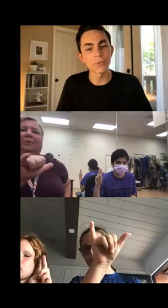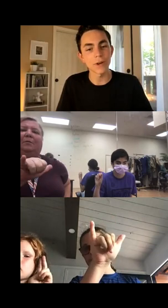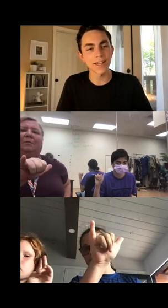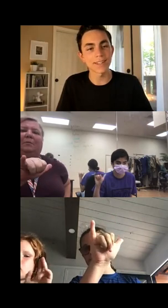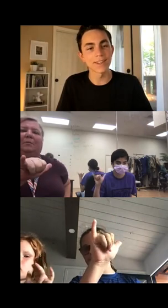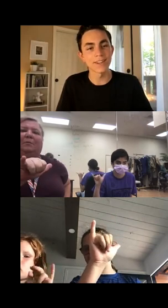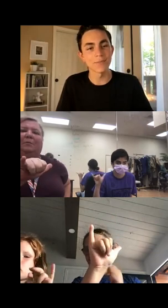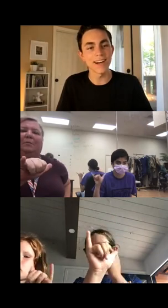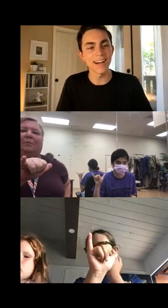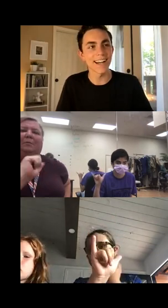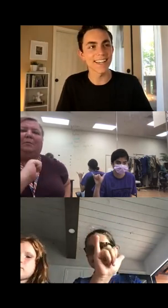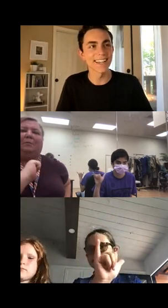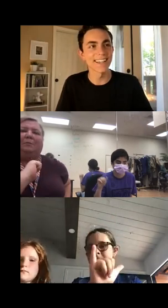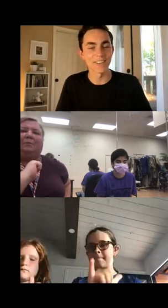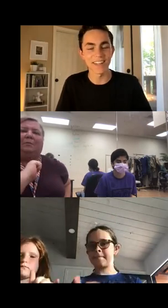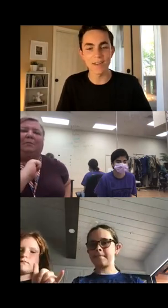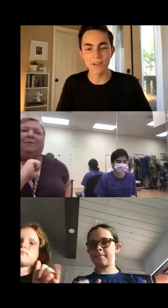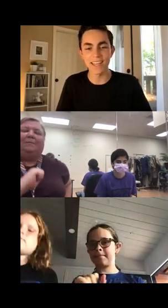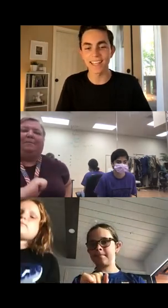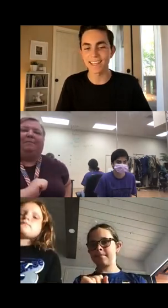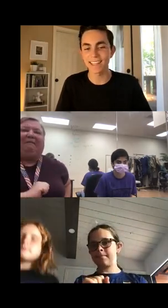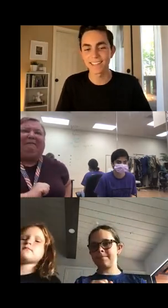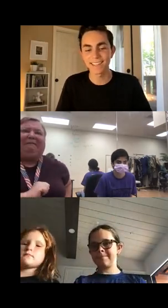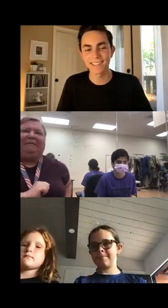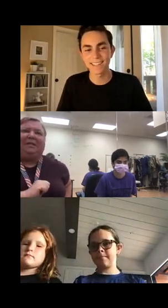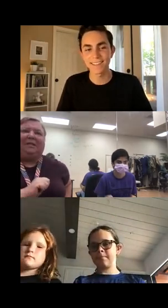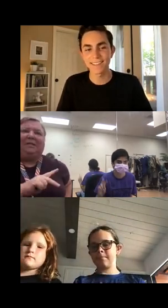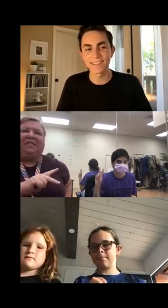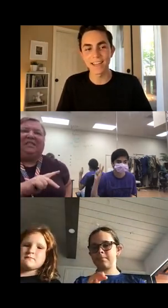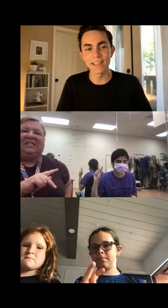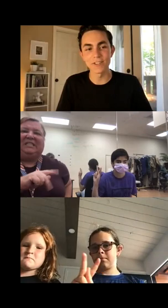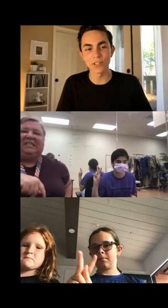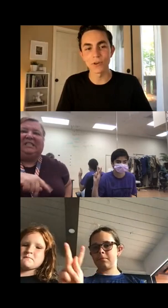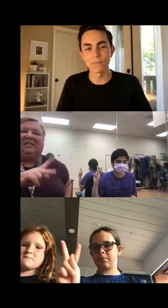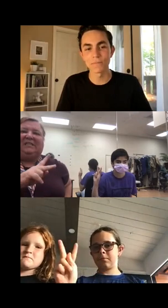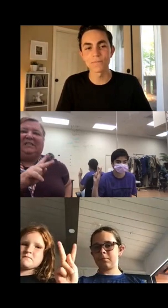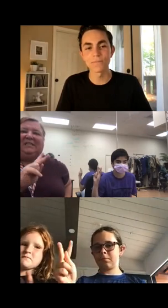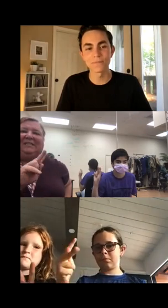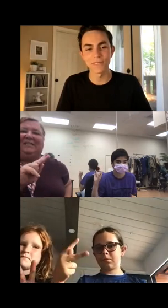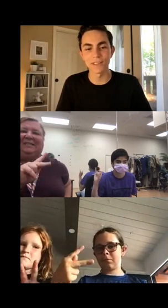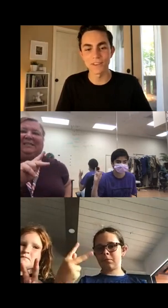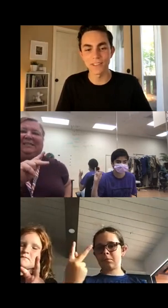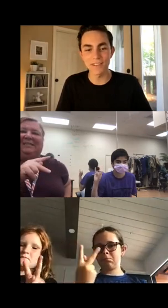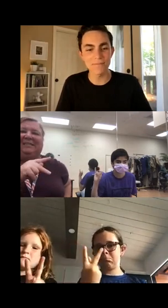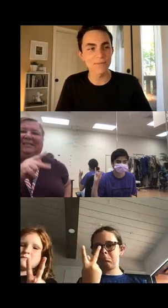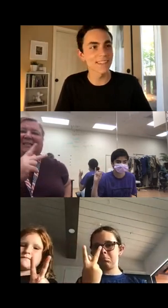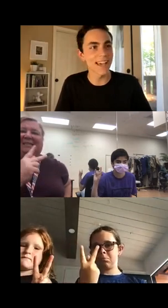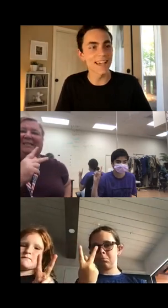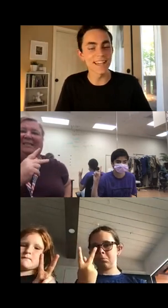B-U. Good. Bye. Okay, how about kid? K is a tricky one. There we go.